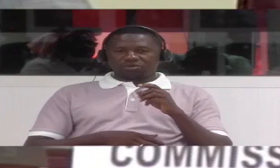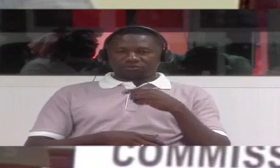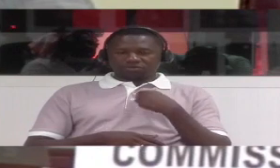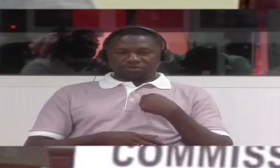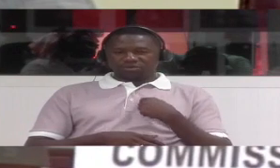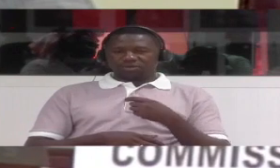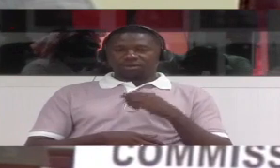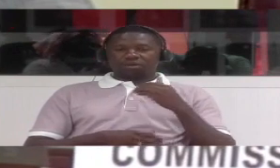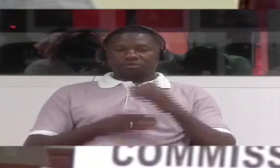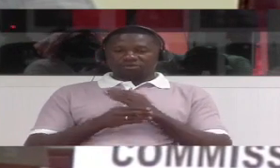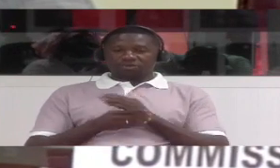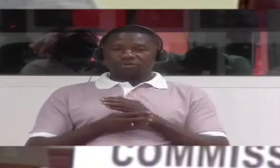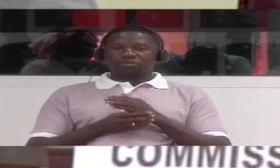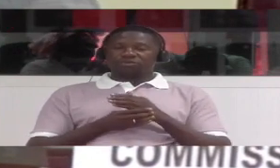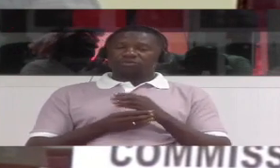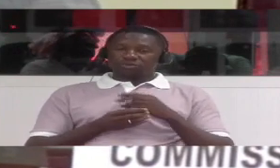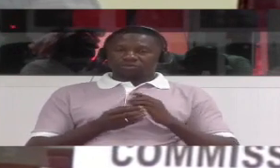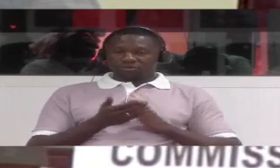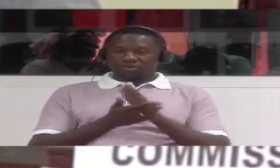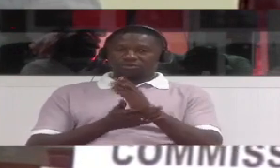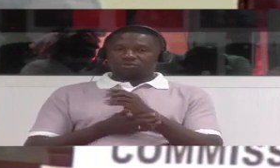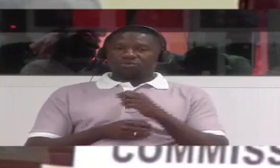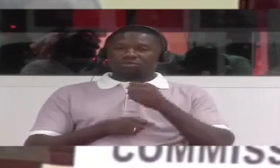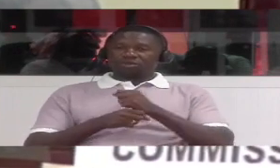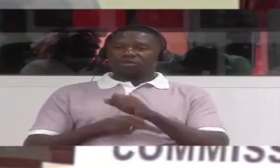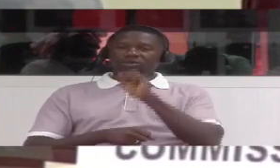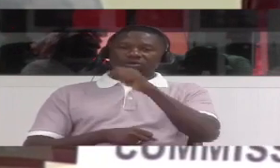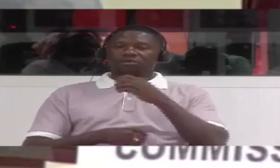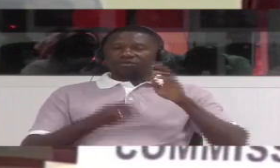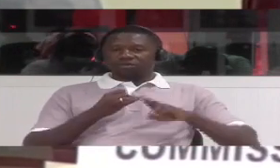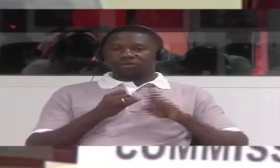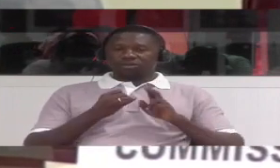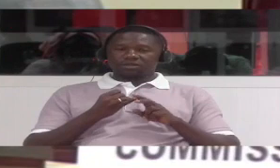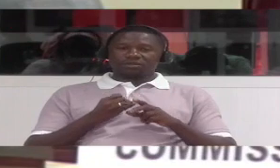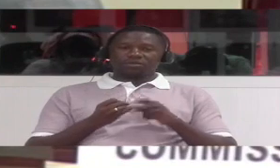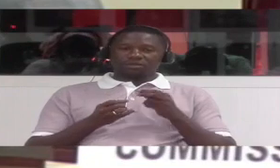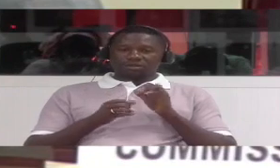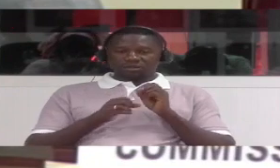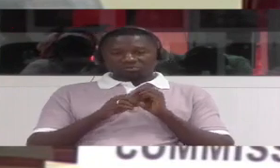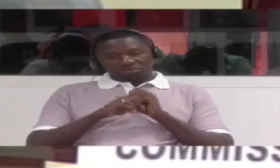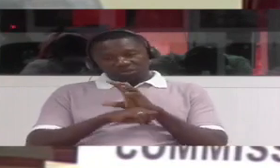we proceed to you making final remarks, if you have any to make.